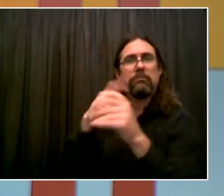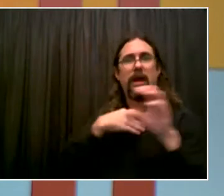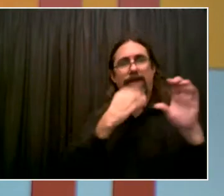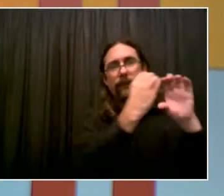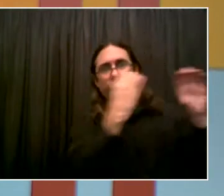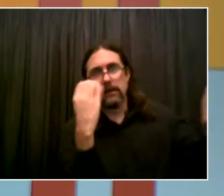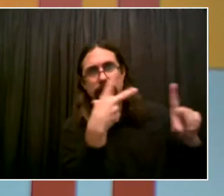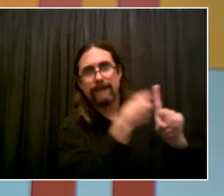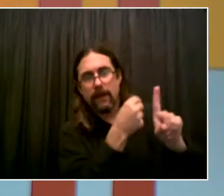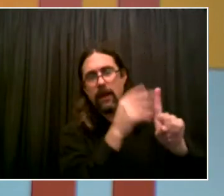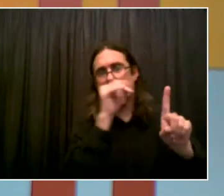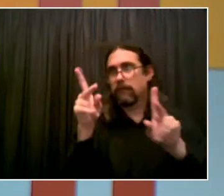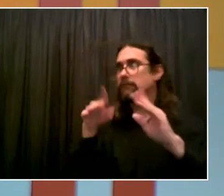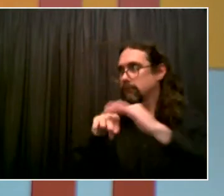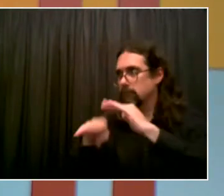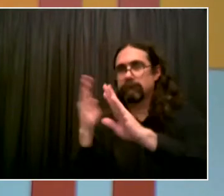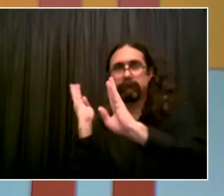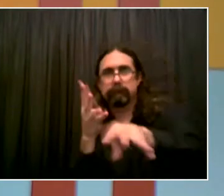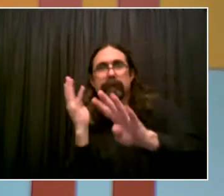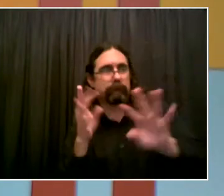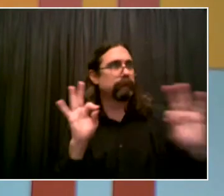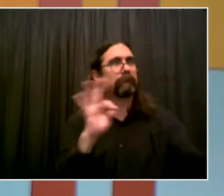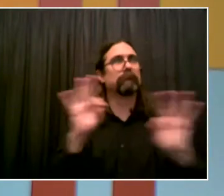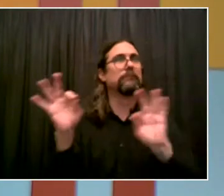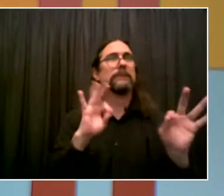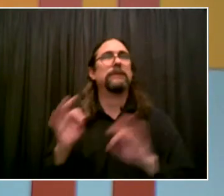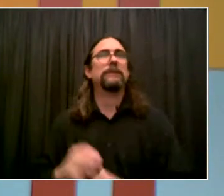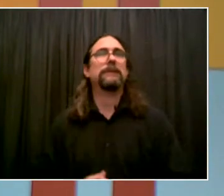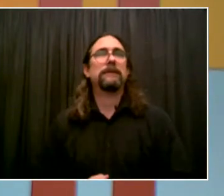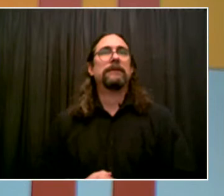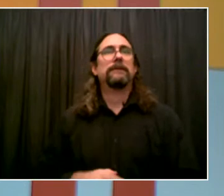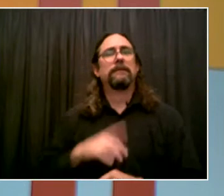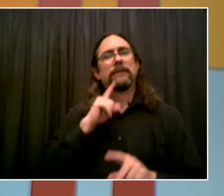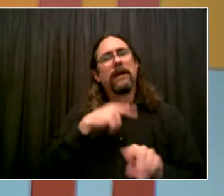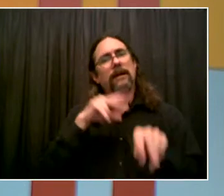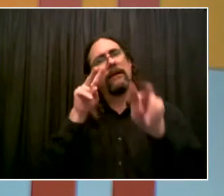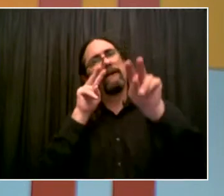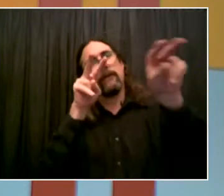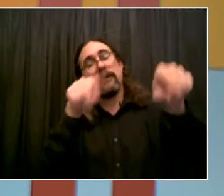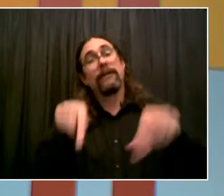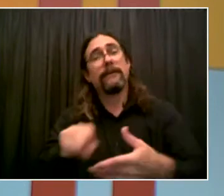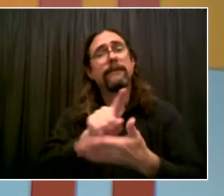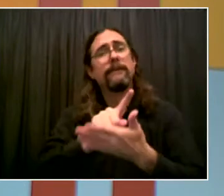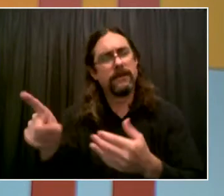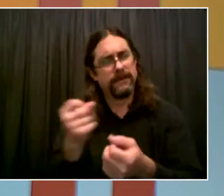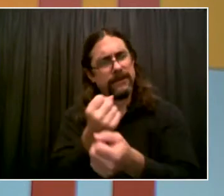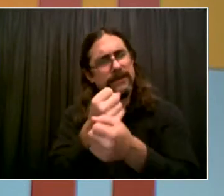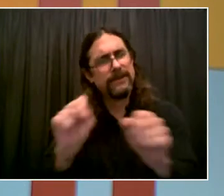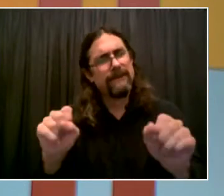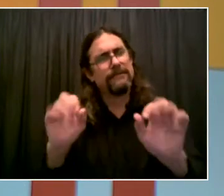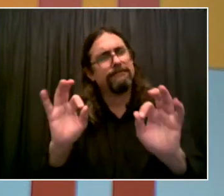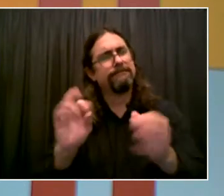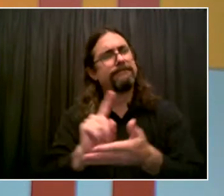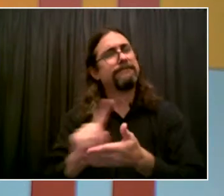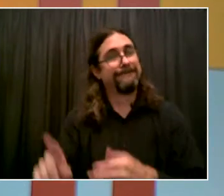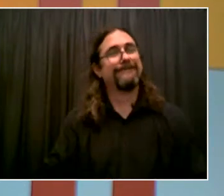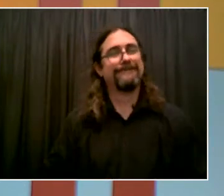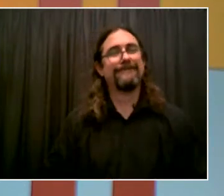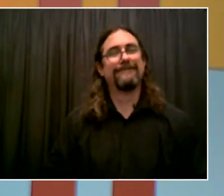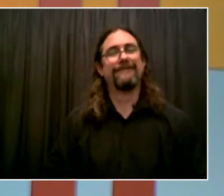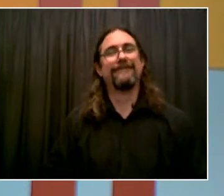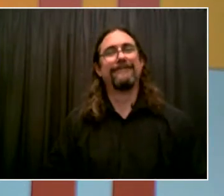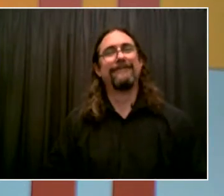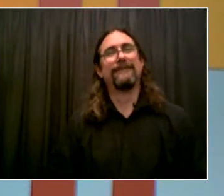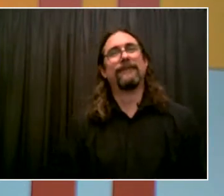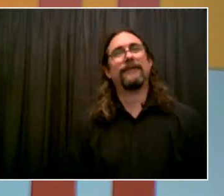to a safe week. All right, now, everybody, we are dealing, as Donovan Richards said earlier, the borough president said earlier, we're dealing with a